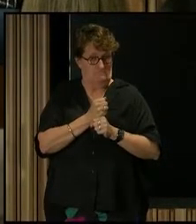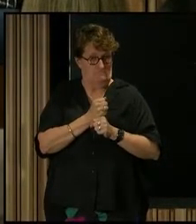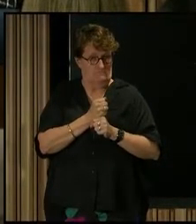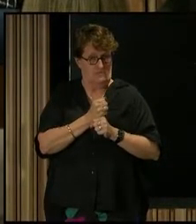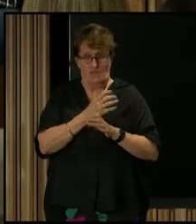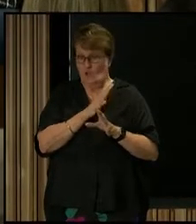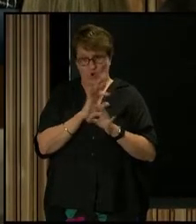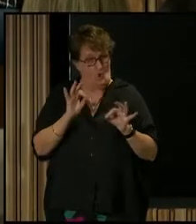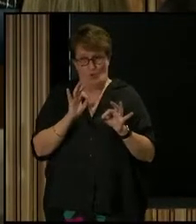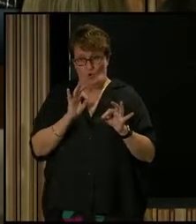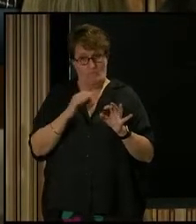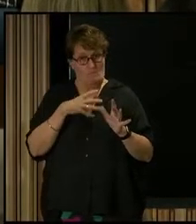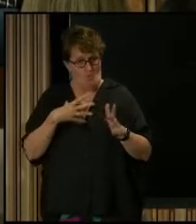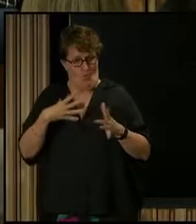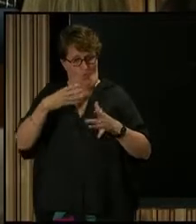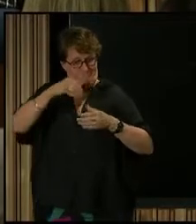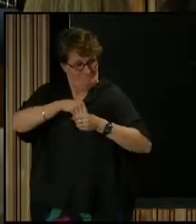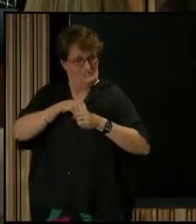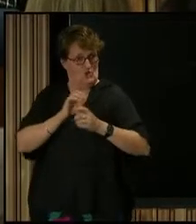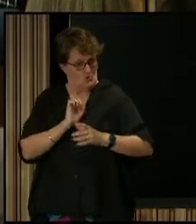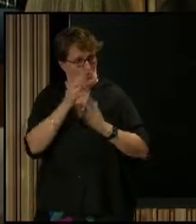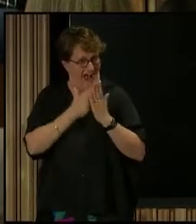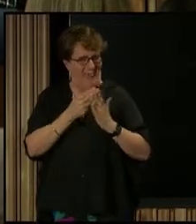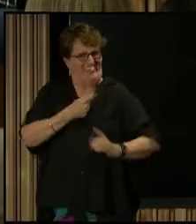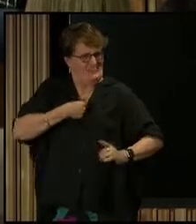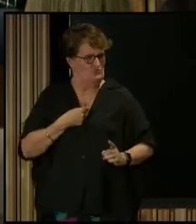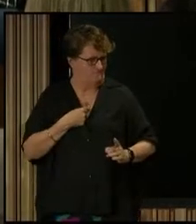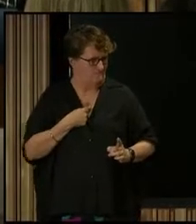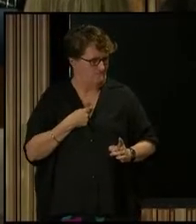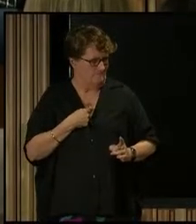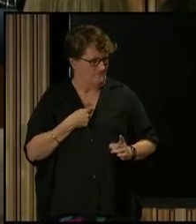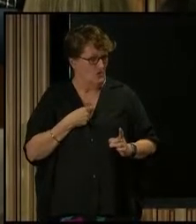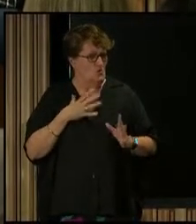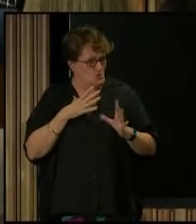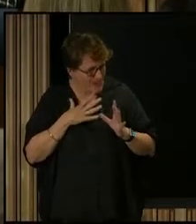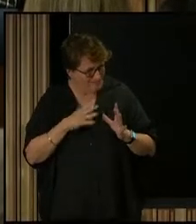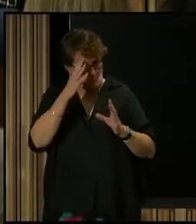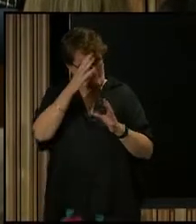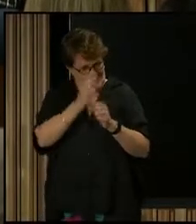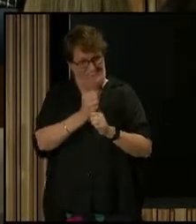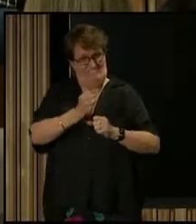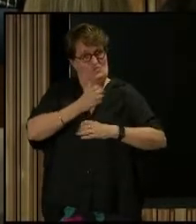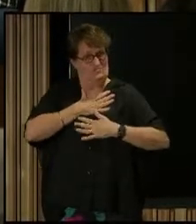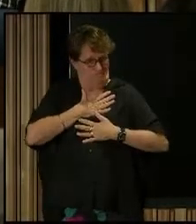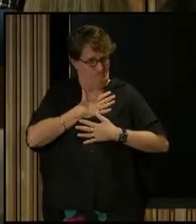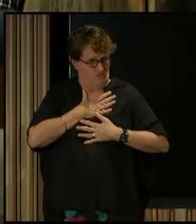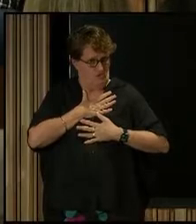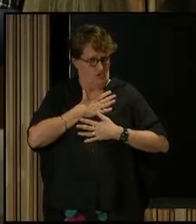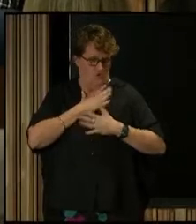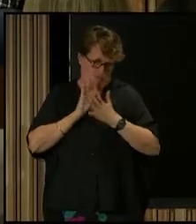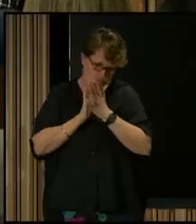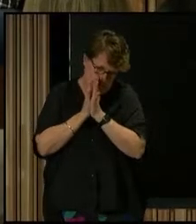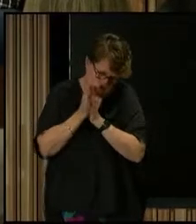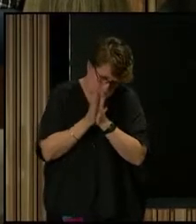more invested in your art than you are. So you really have to be on board with what you're doing, this like self-belief and drive forward